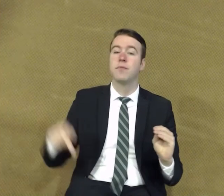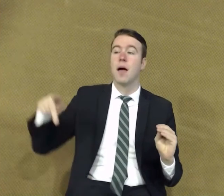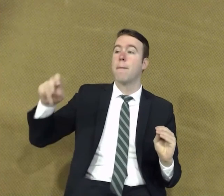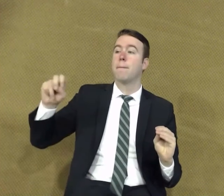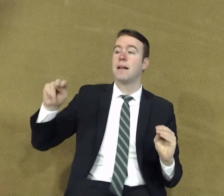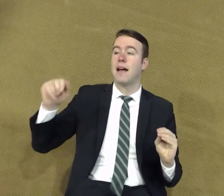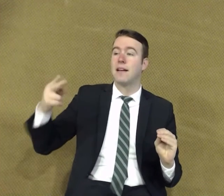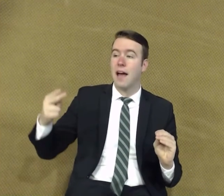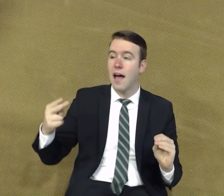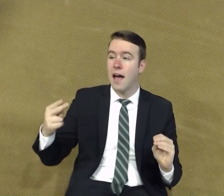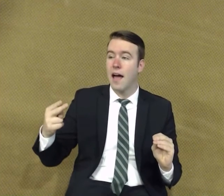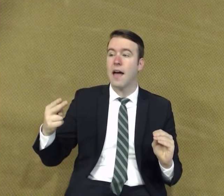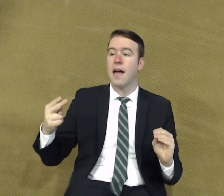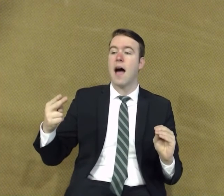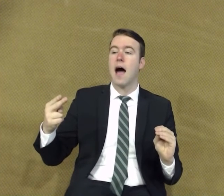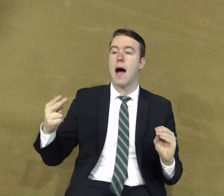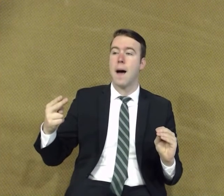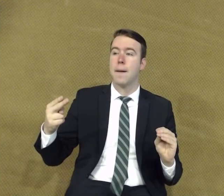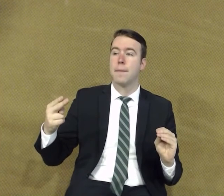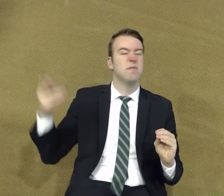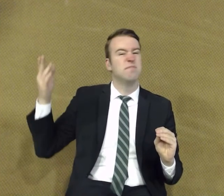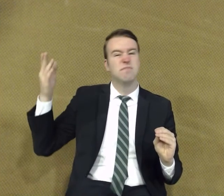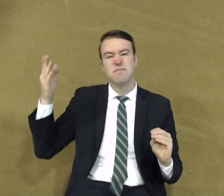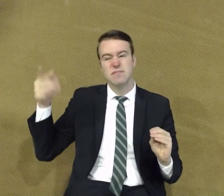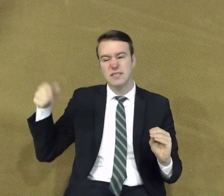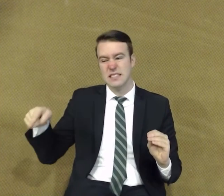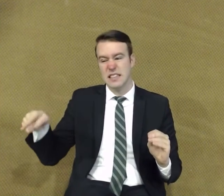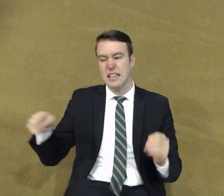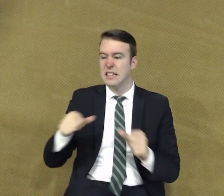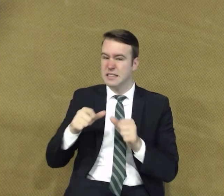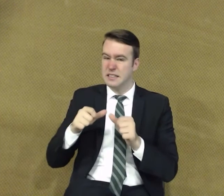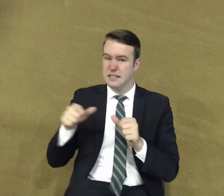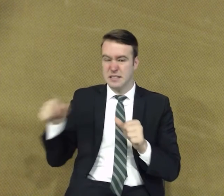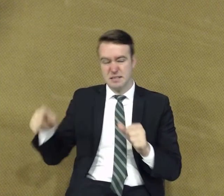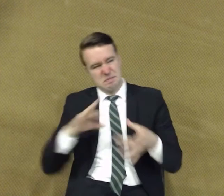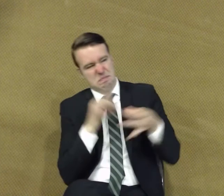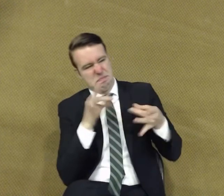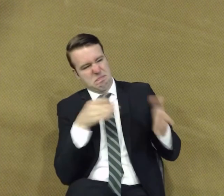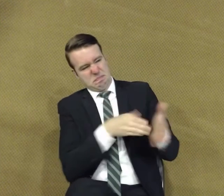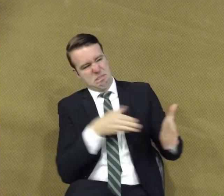And Peninnah never lets her forget it and speaks condescendingly to her.